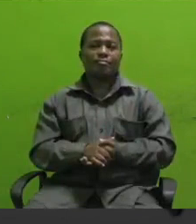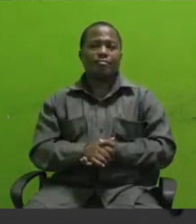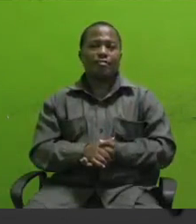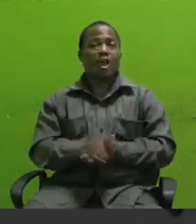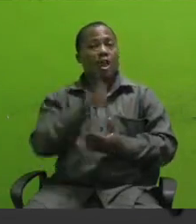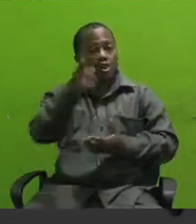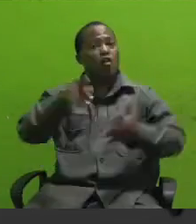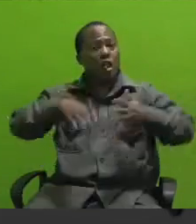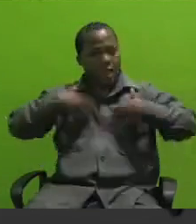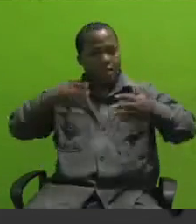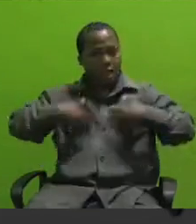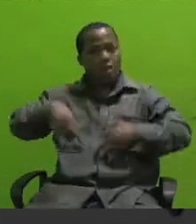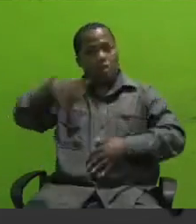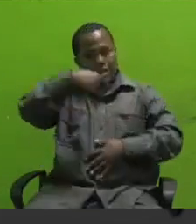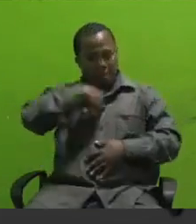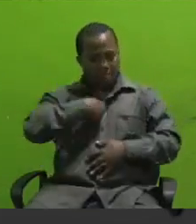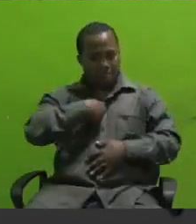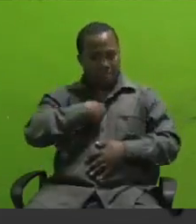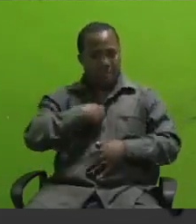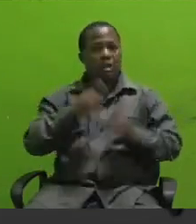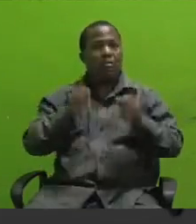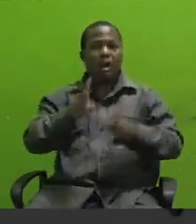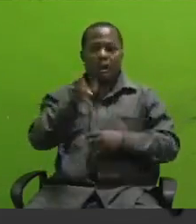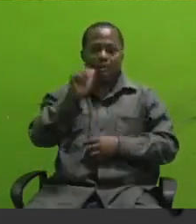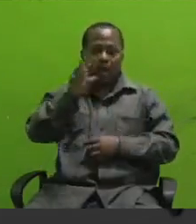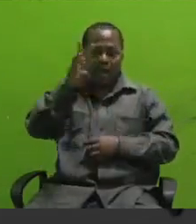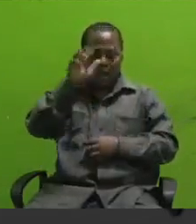usually, you are with me, Madam Hawa.